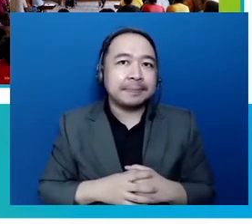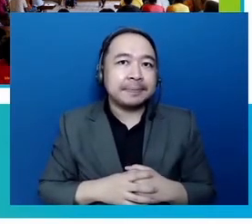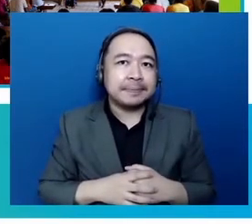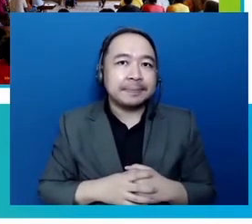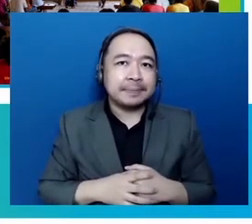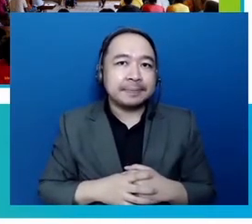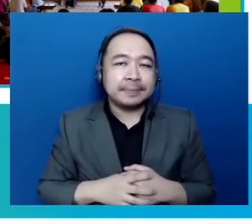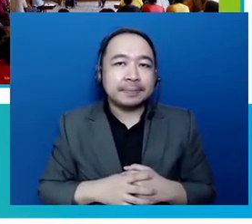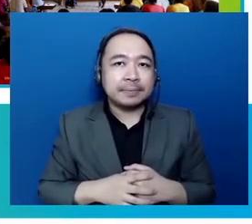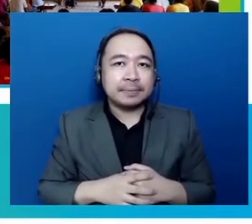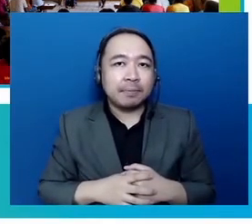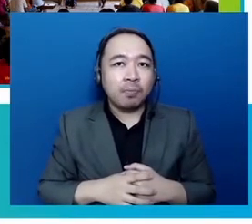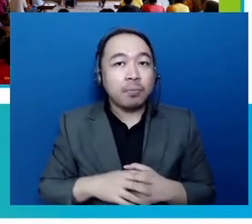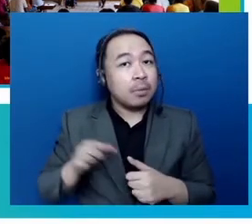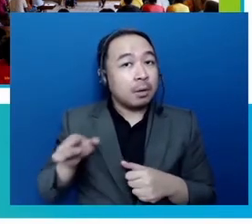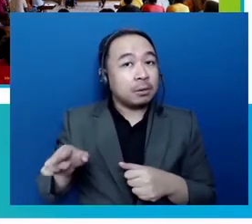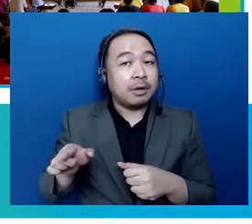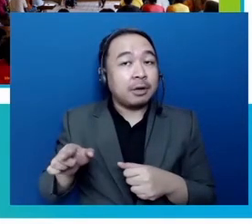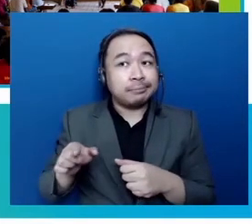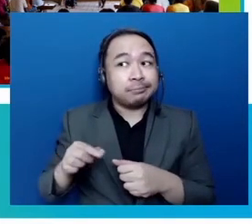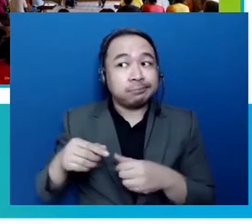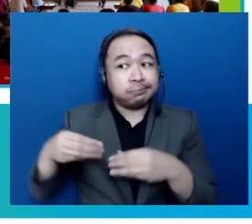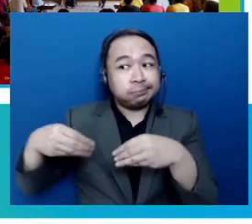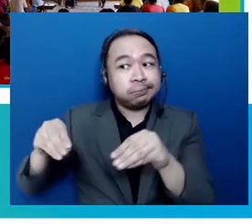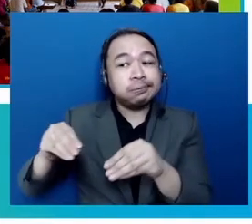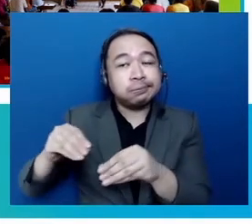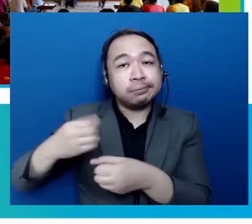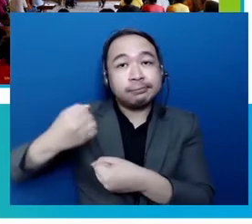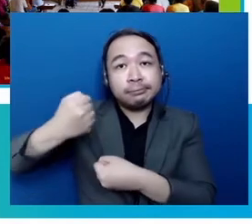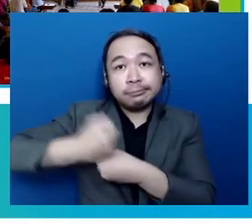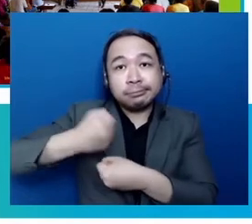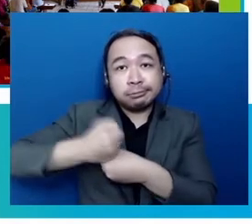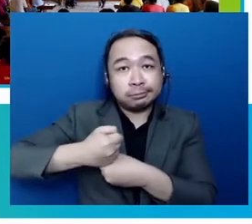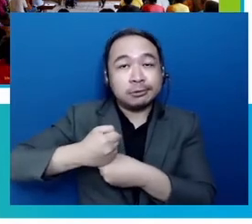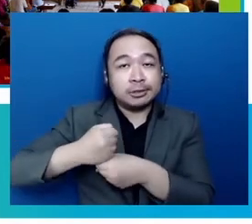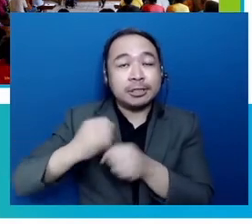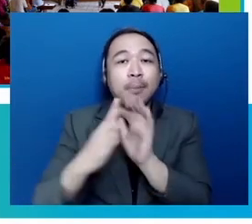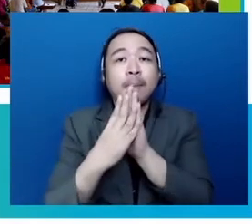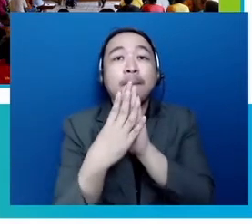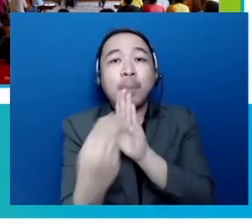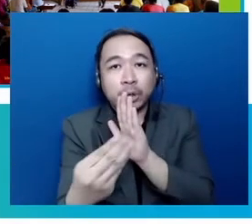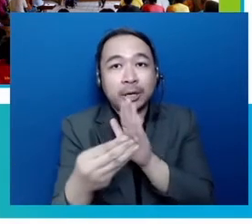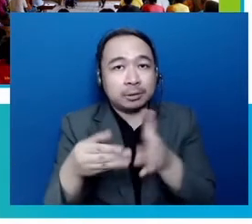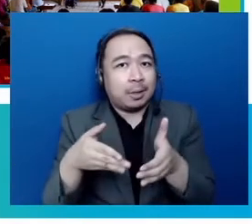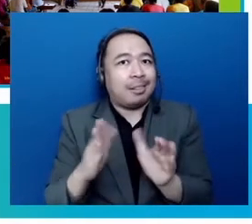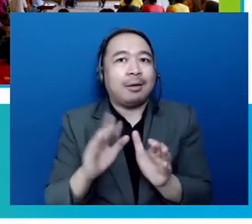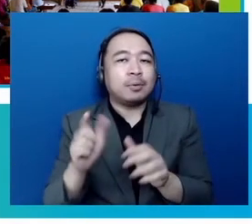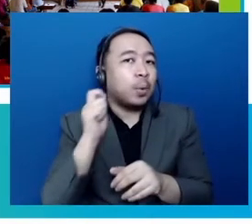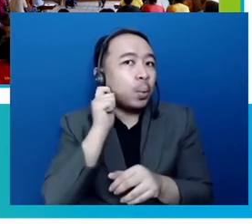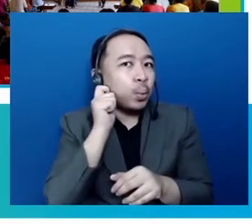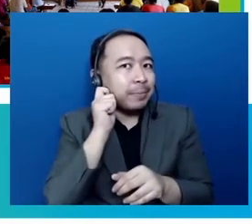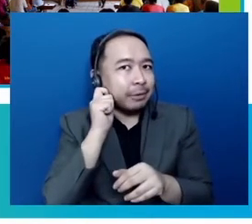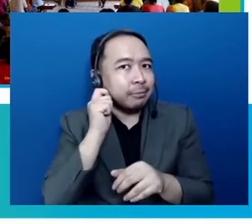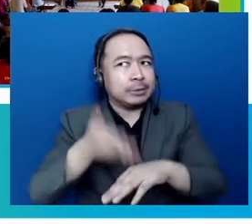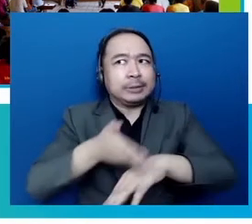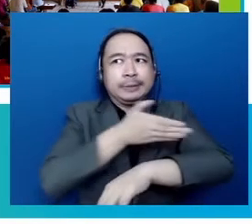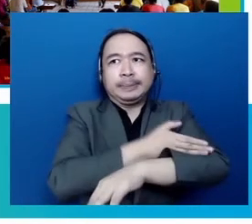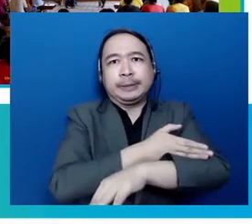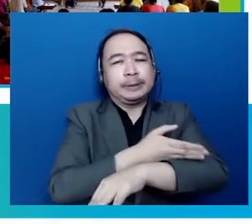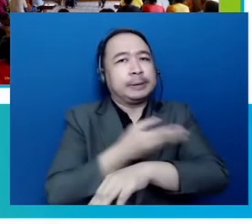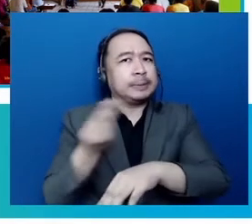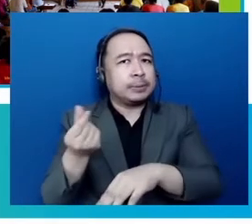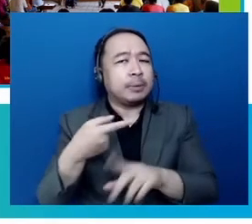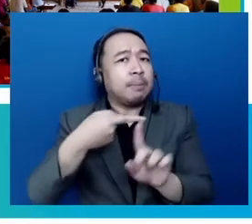The business model underlying the savings club allows for women economic advancement and also